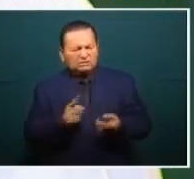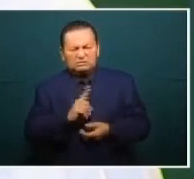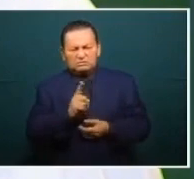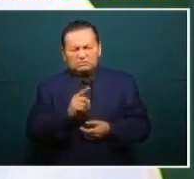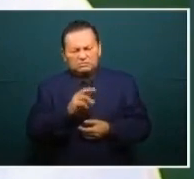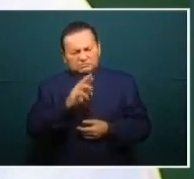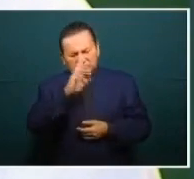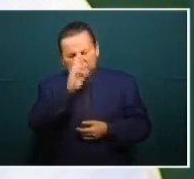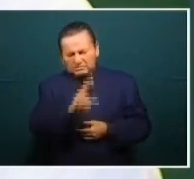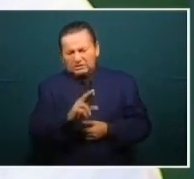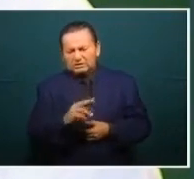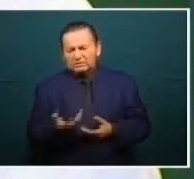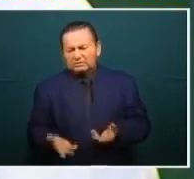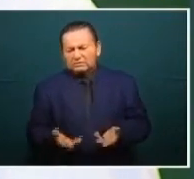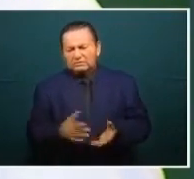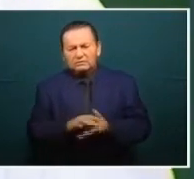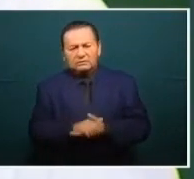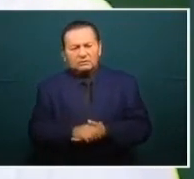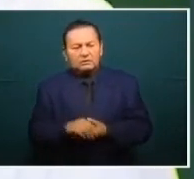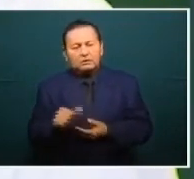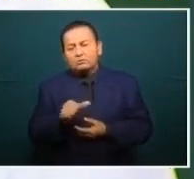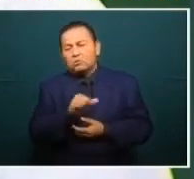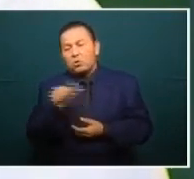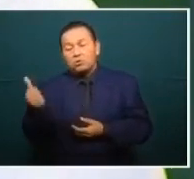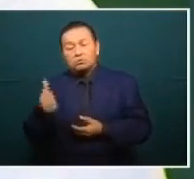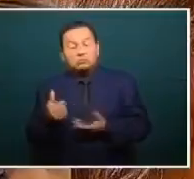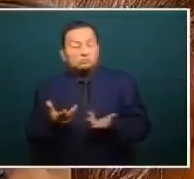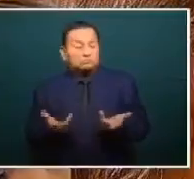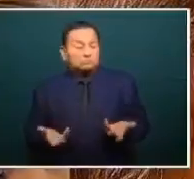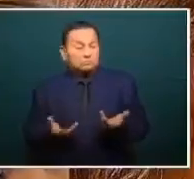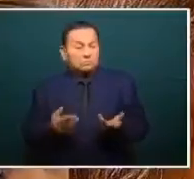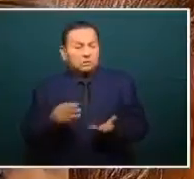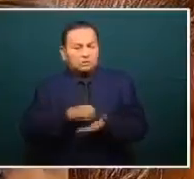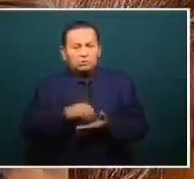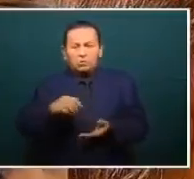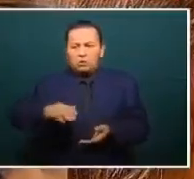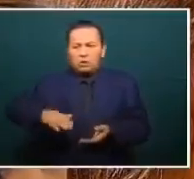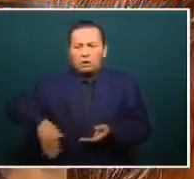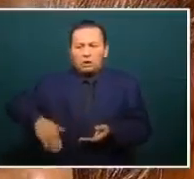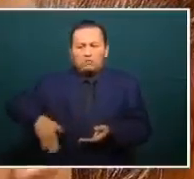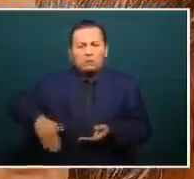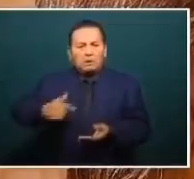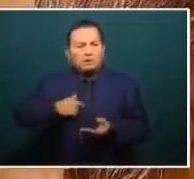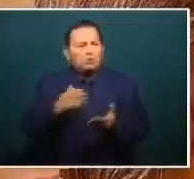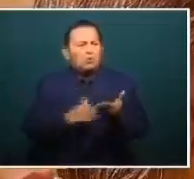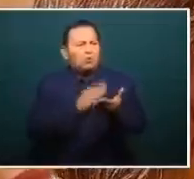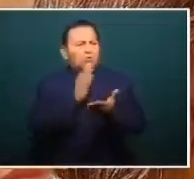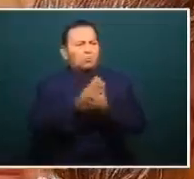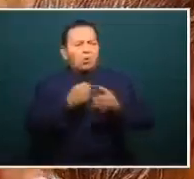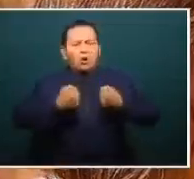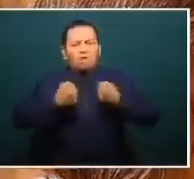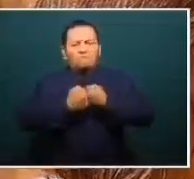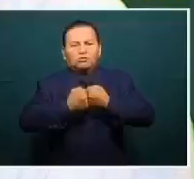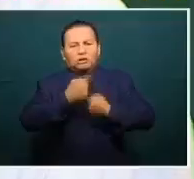So they've exaggerated a little, but with my respect. For the other things,